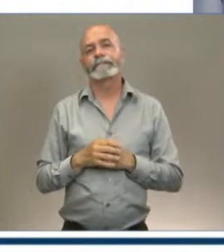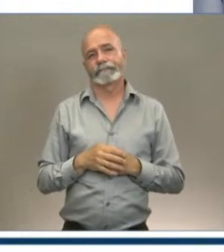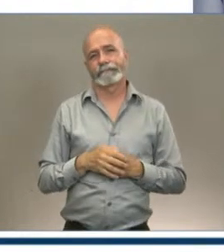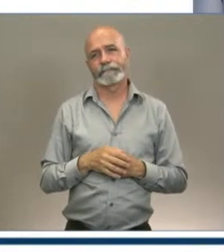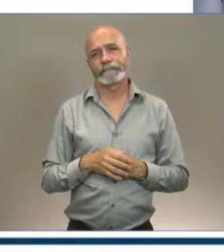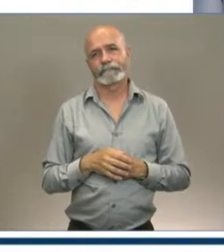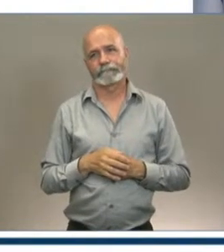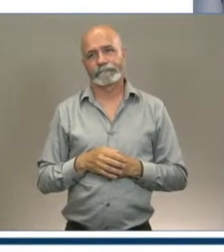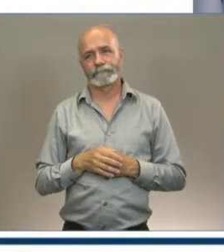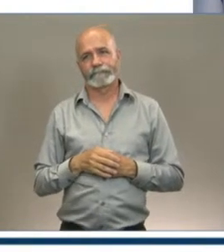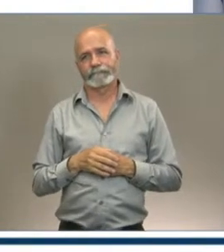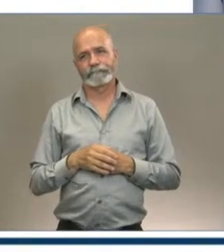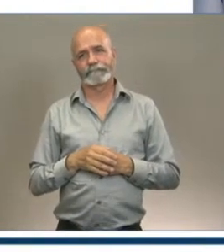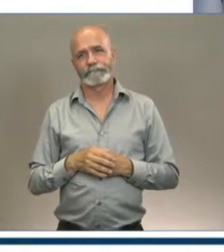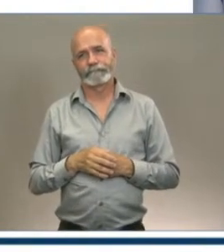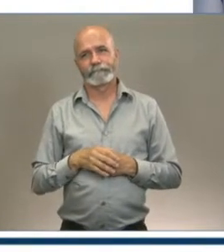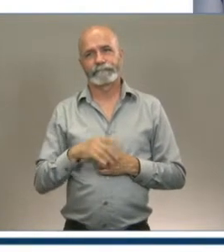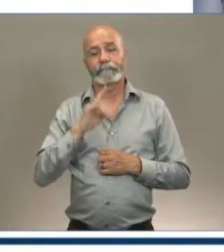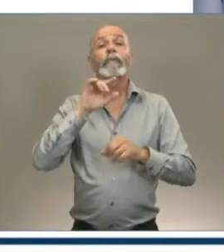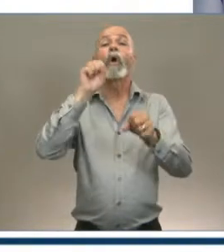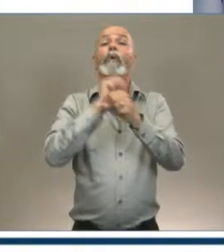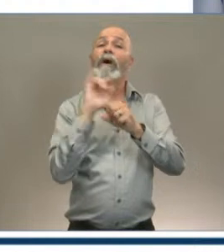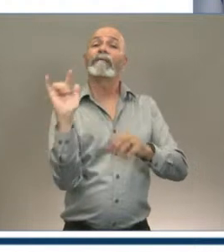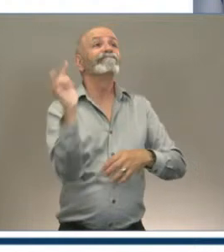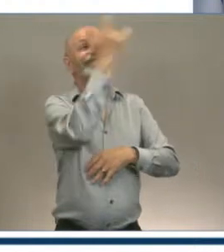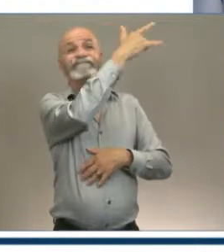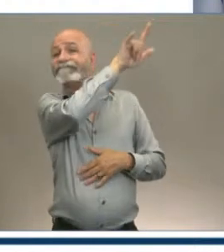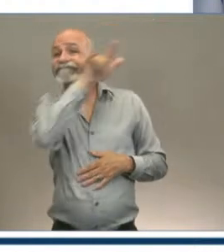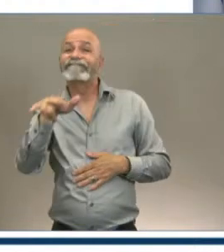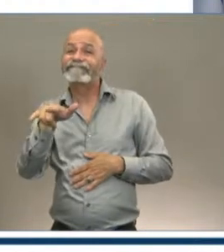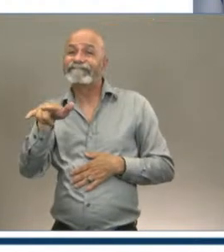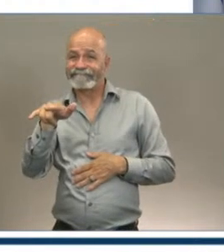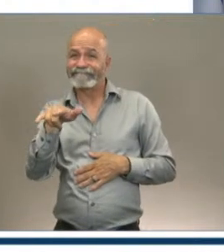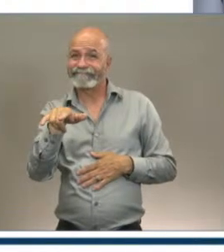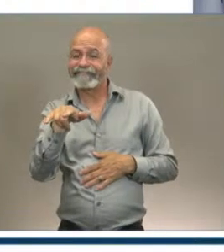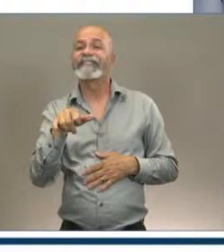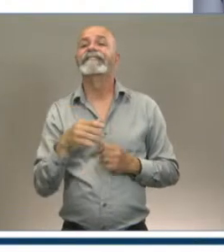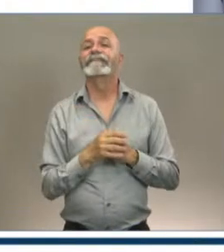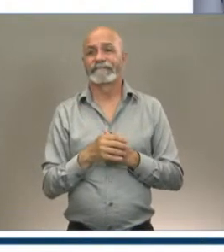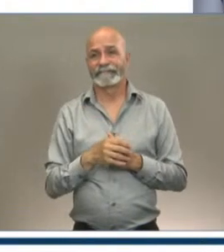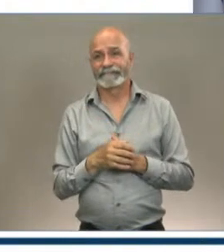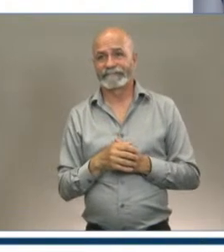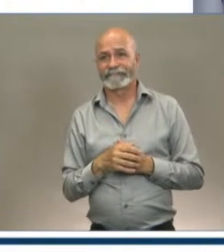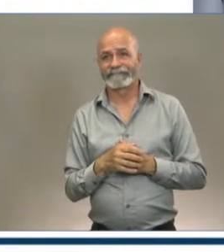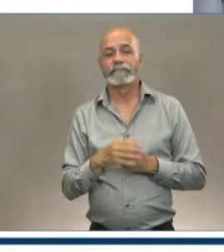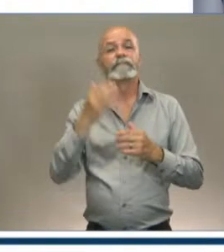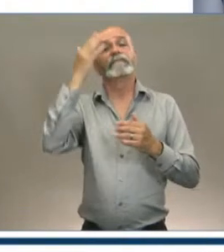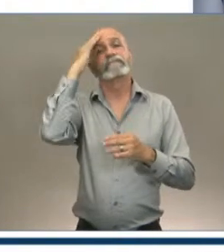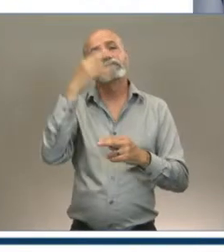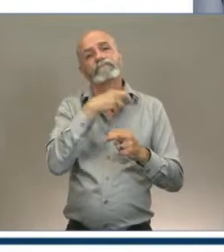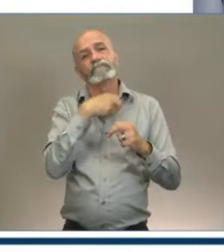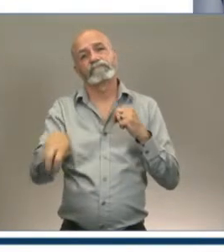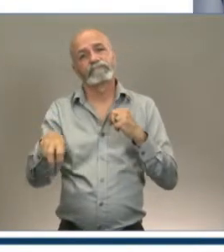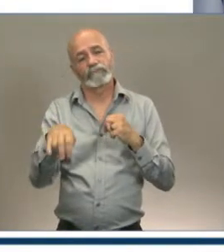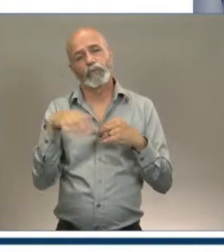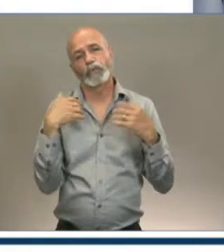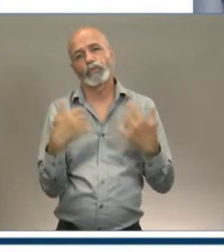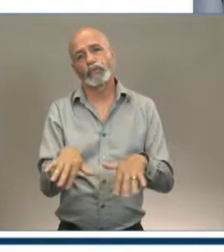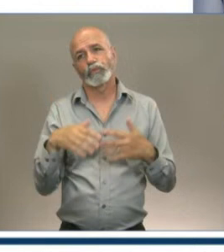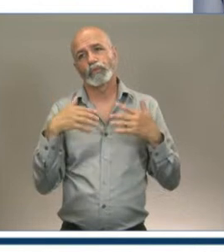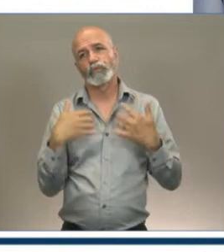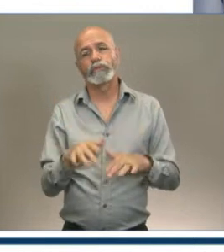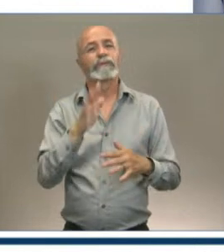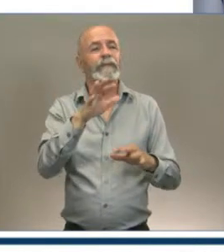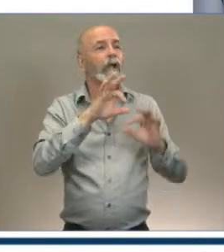rotational workers, and Dr. Strang will speak more to this, but I know that it's hard for you and your families, and